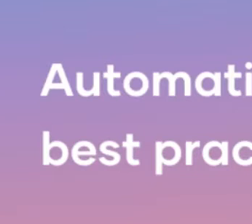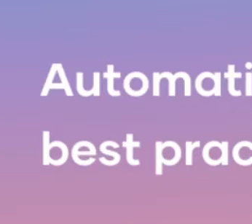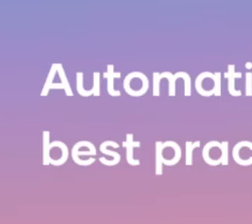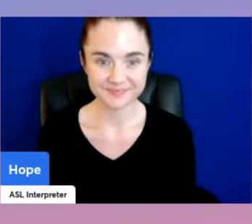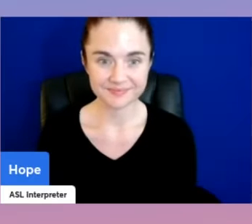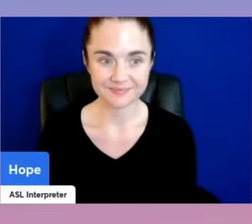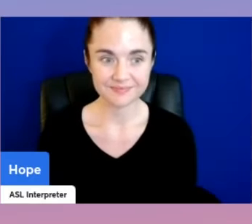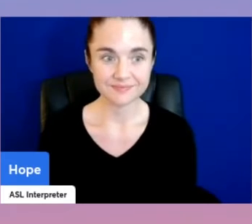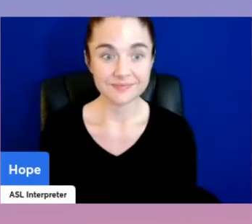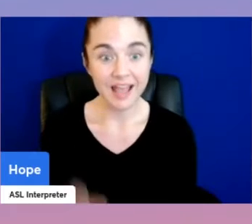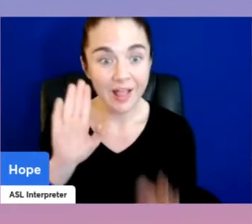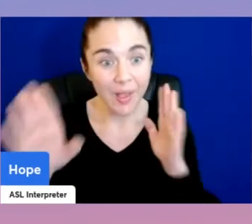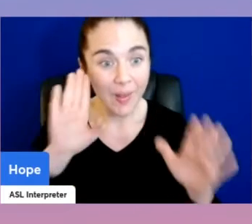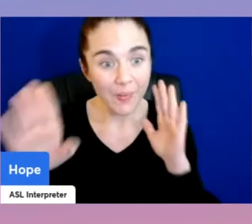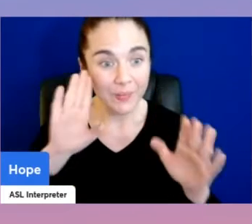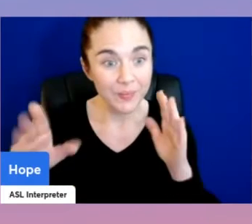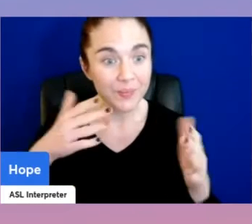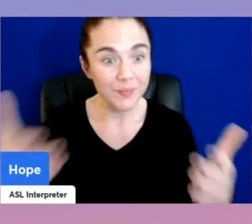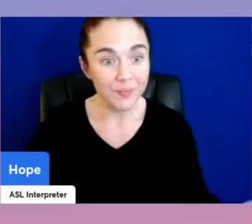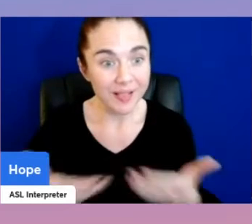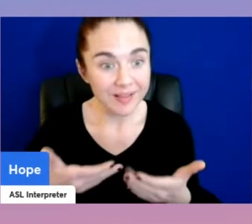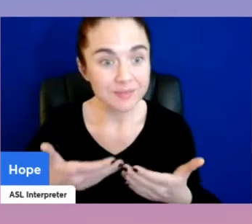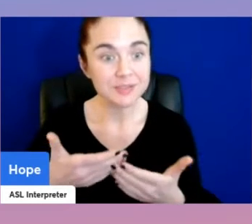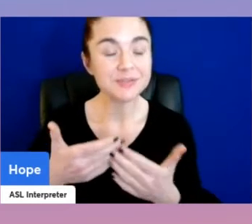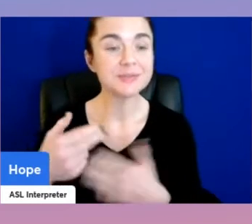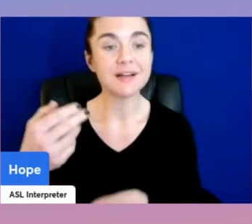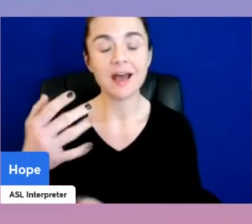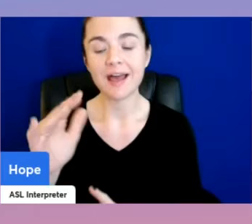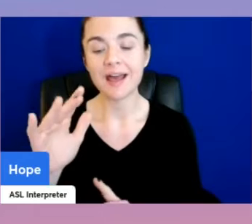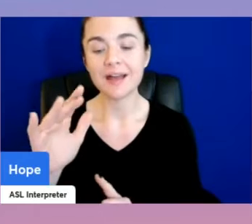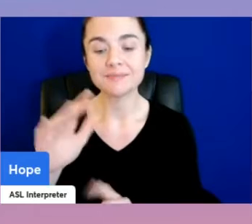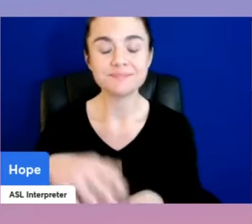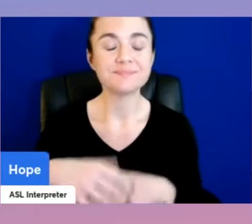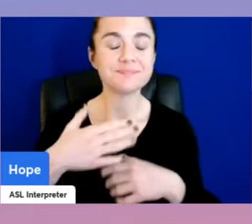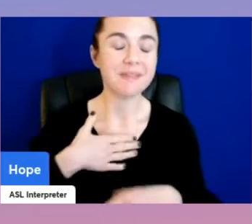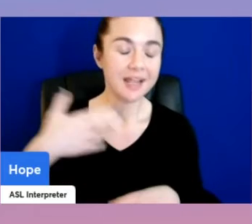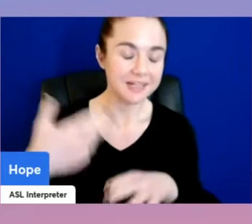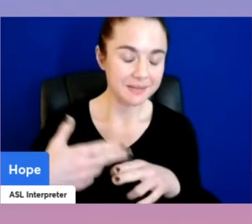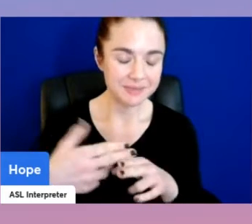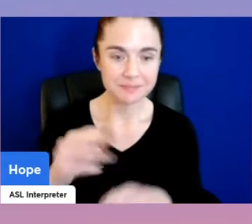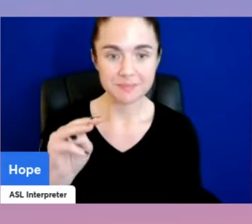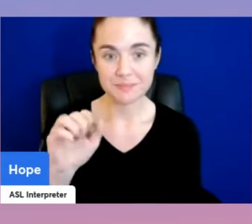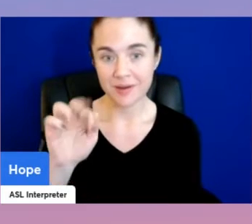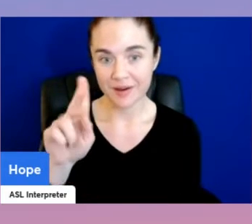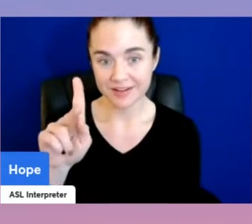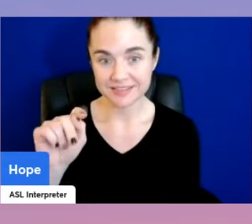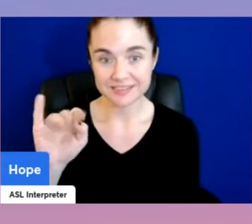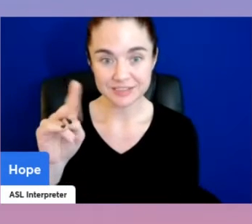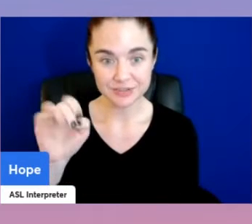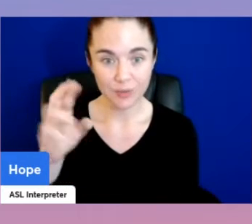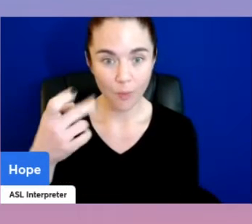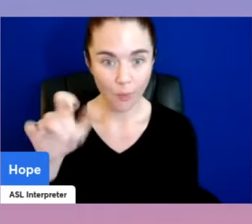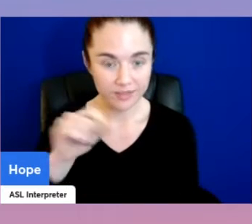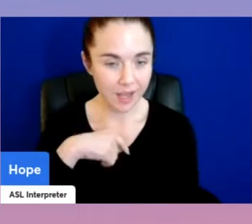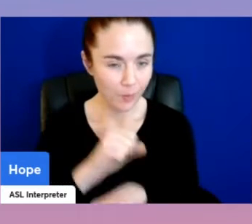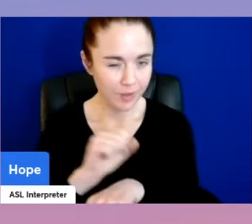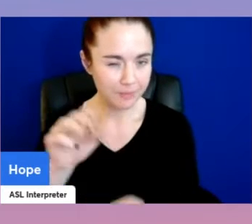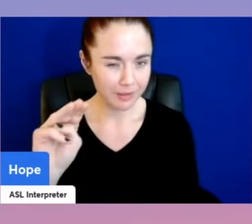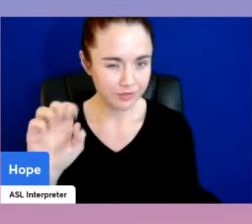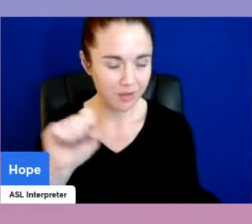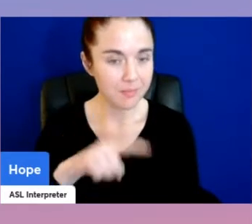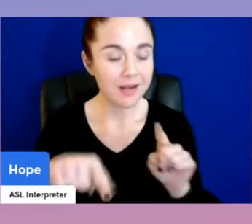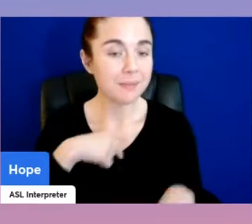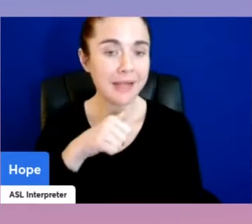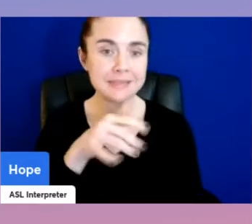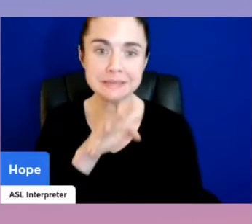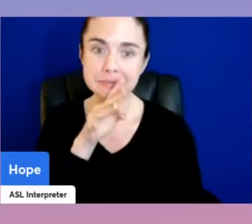Mark Tinderholt, and welcome to HashiTalks 2024. A little bit about me. My name is Mark Tinderholt. I work for Microsoft, but I am not speaking